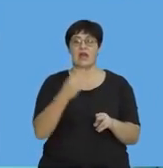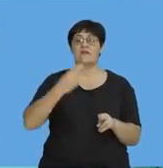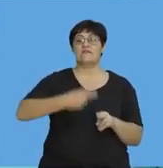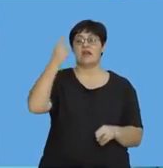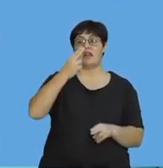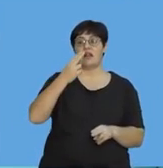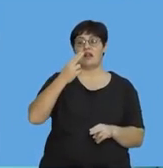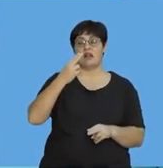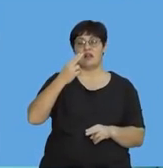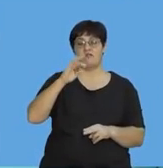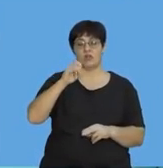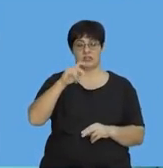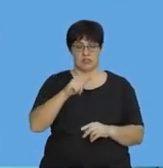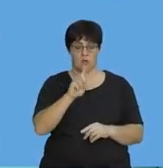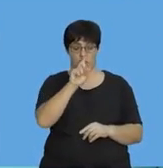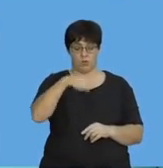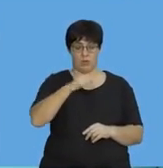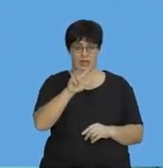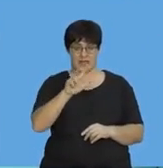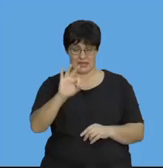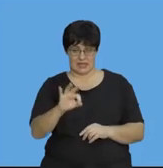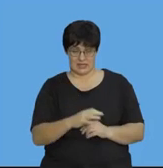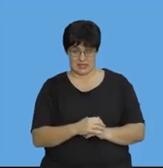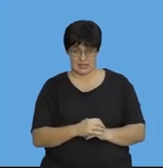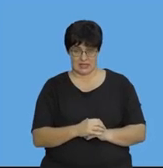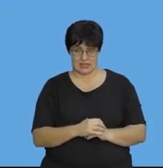the final velocity, this 1.83,